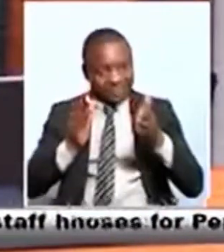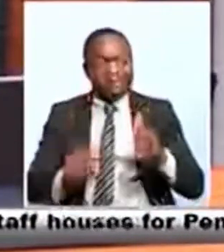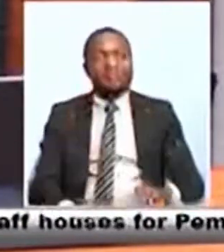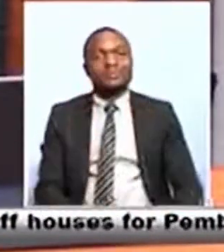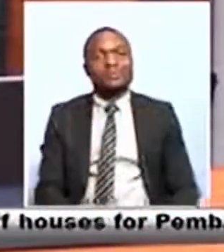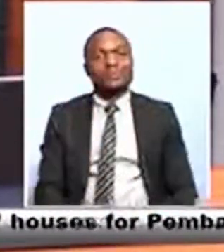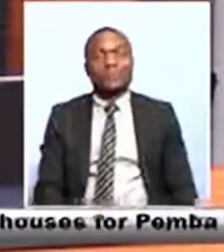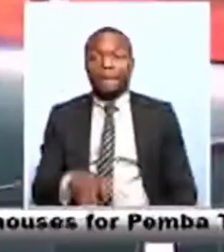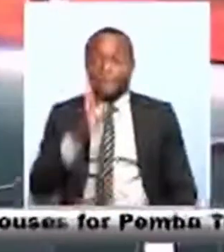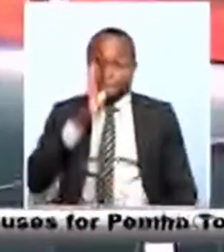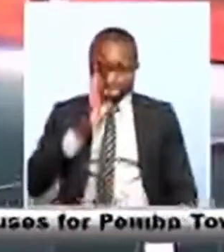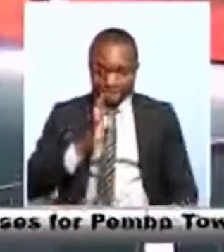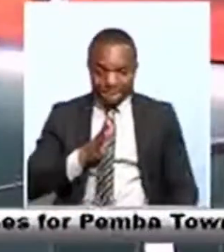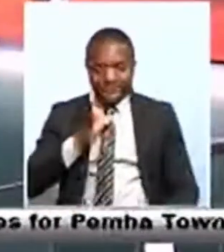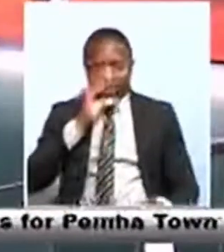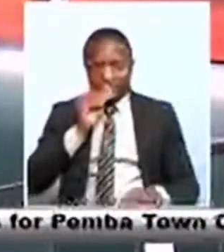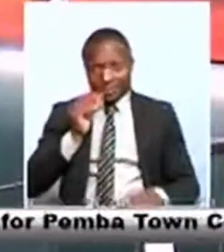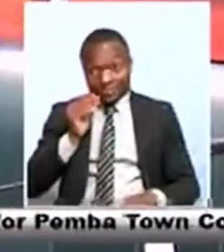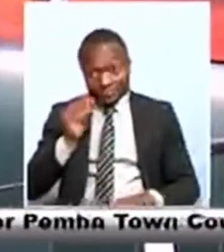Madam Speaker, I said